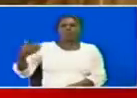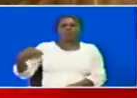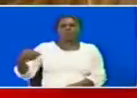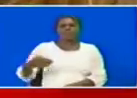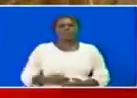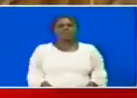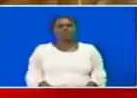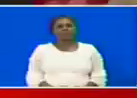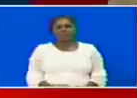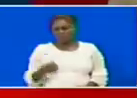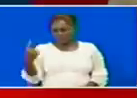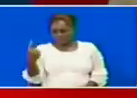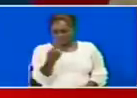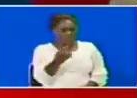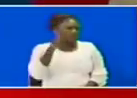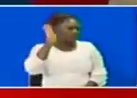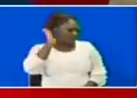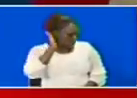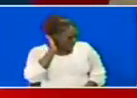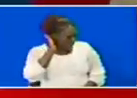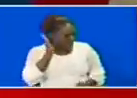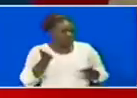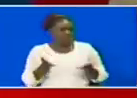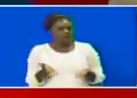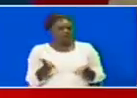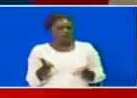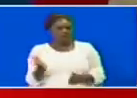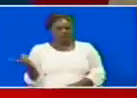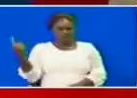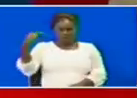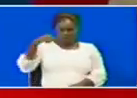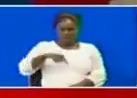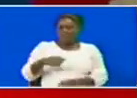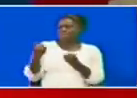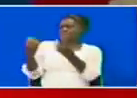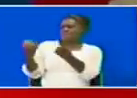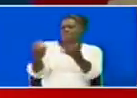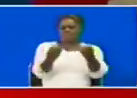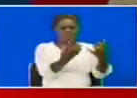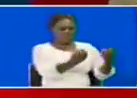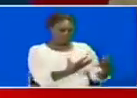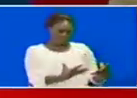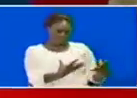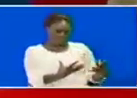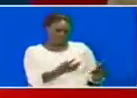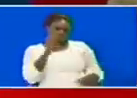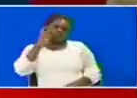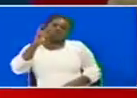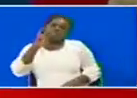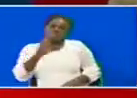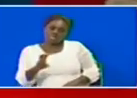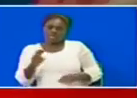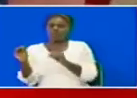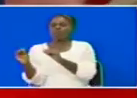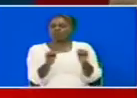longer everyone is listening to you now you came by the tens of millions to to become part of a historic